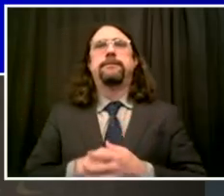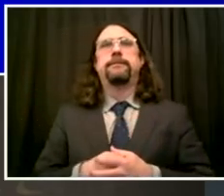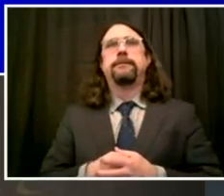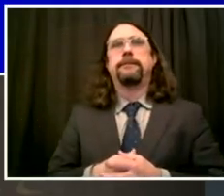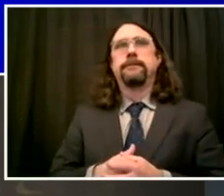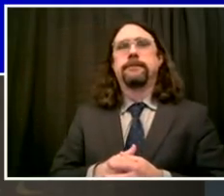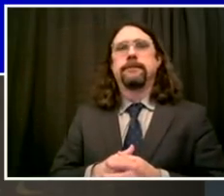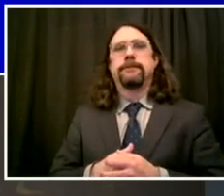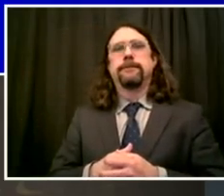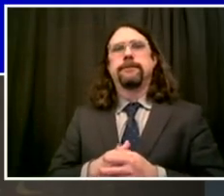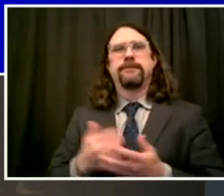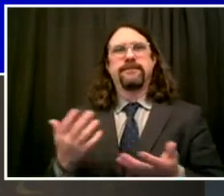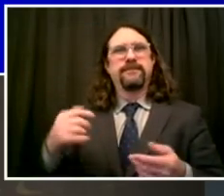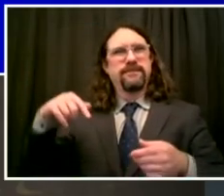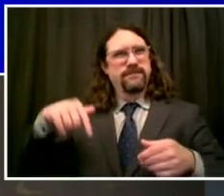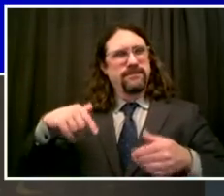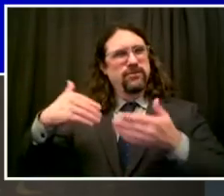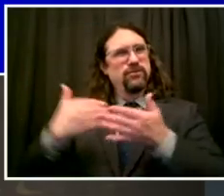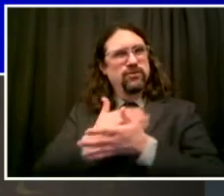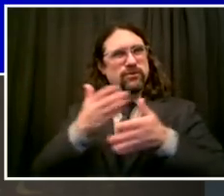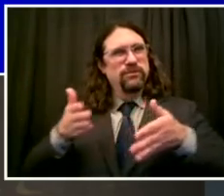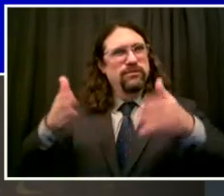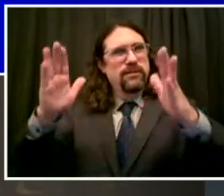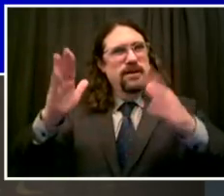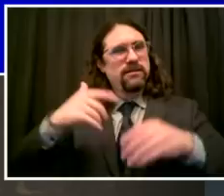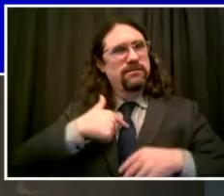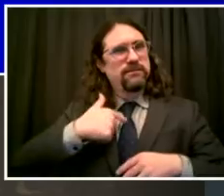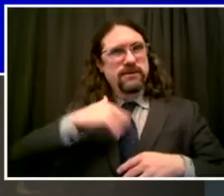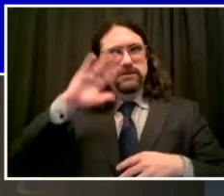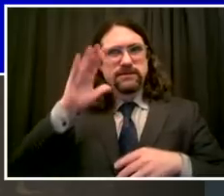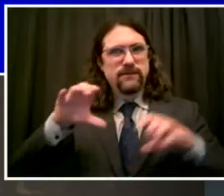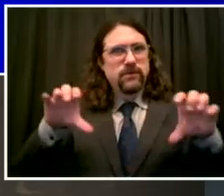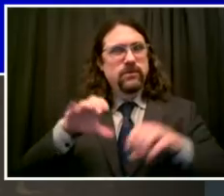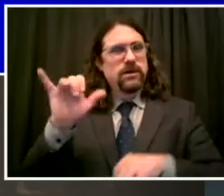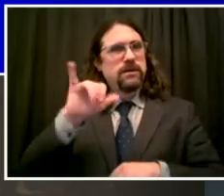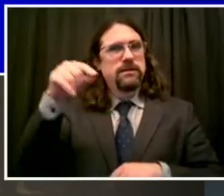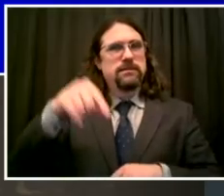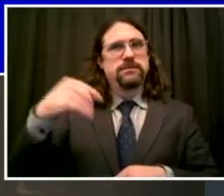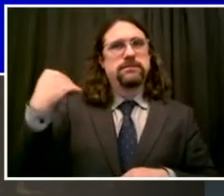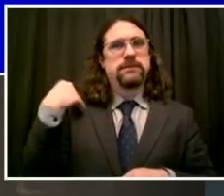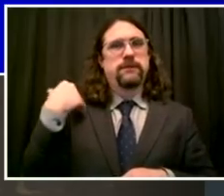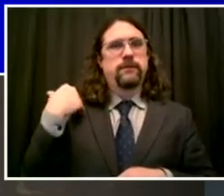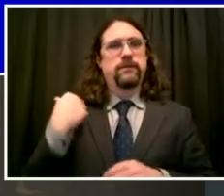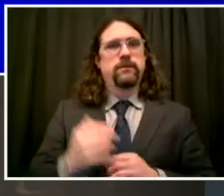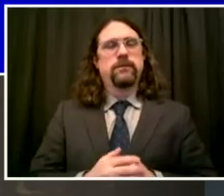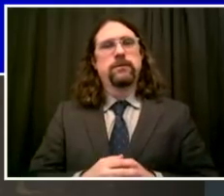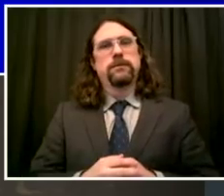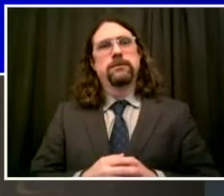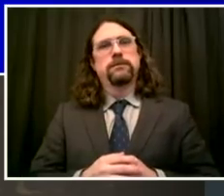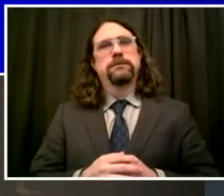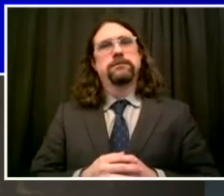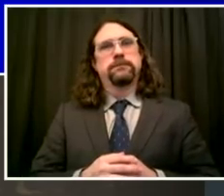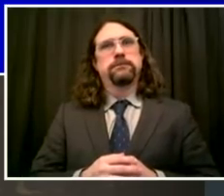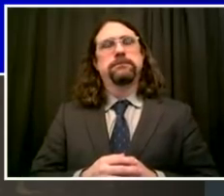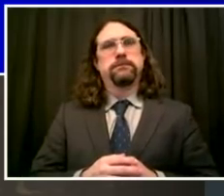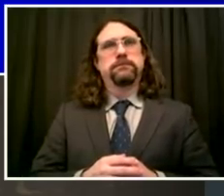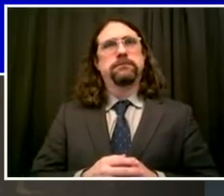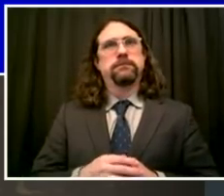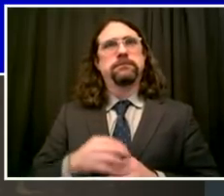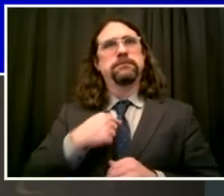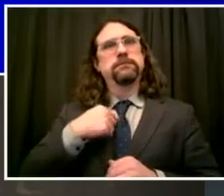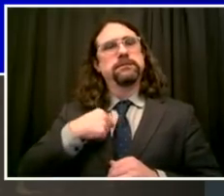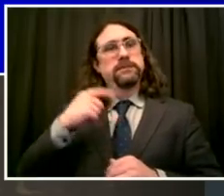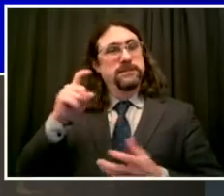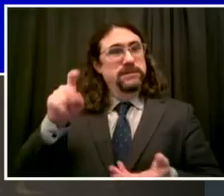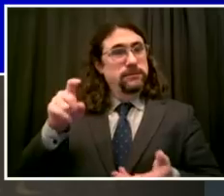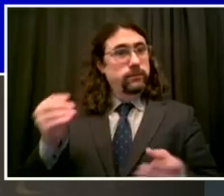City. We've got to maximize, of course, the federal aid to small business and state aid to small